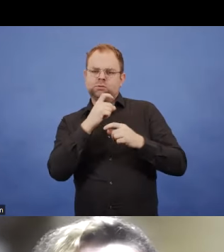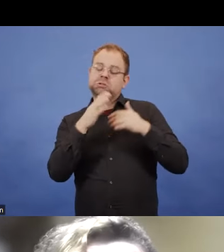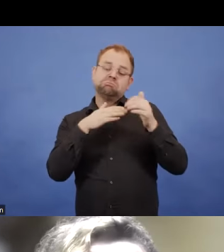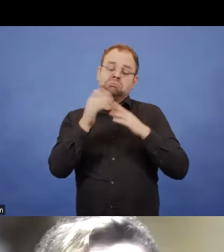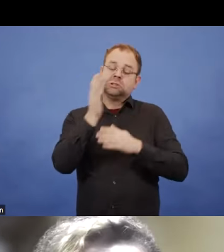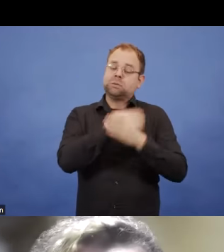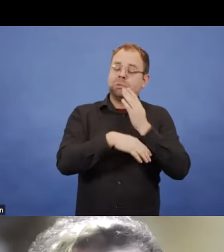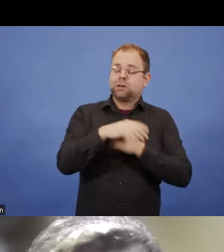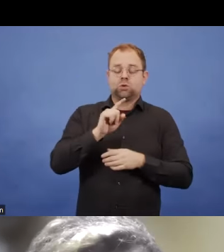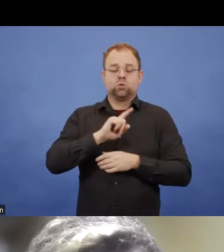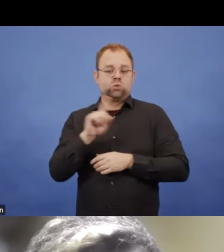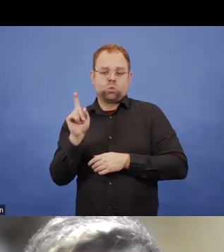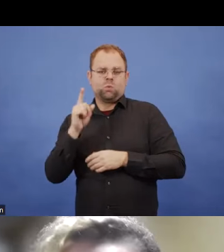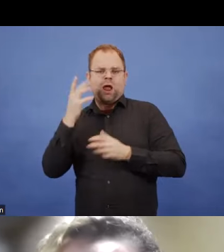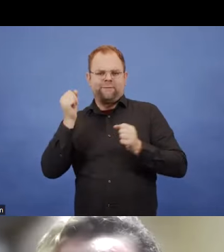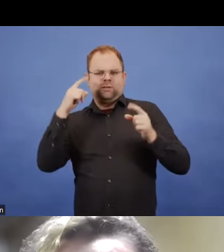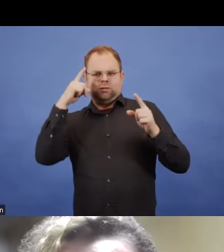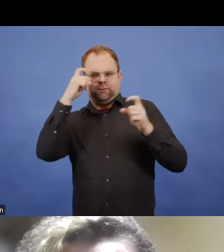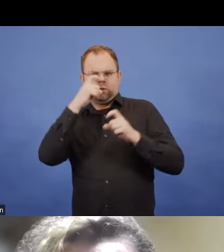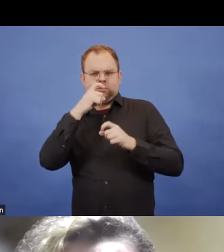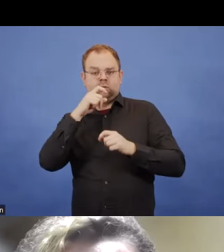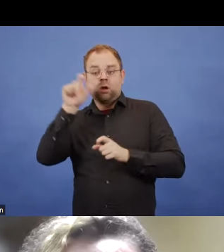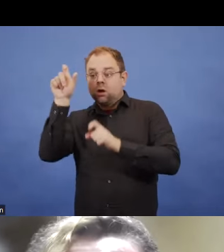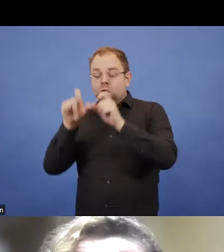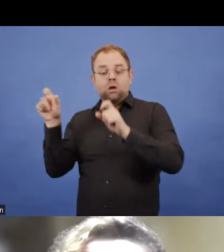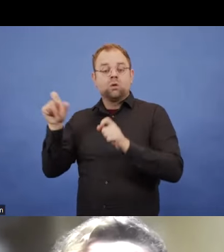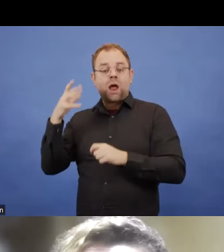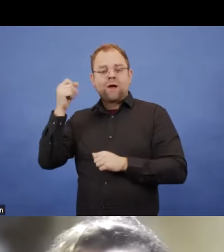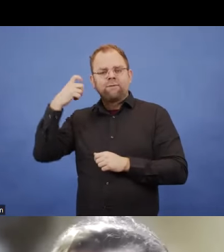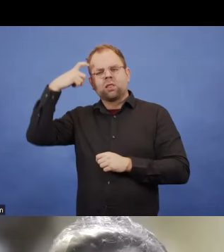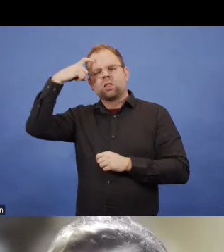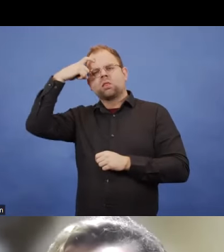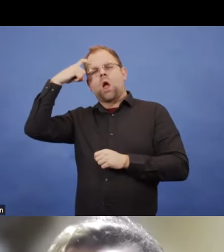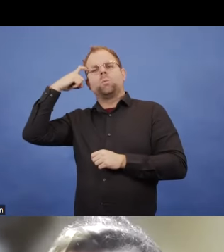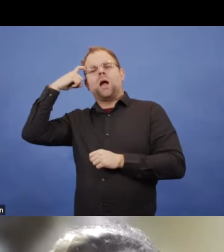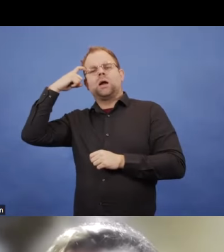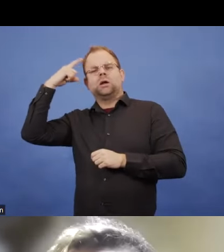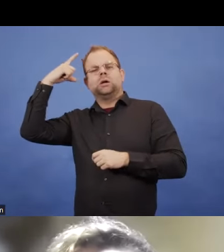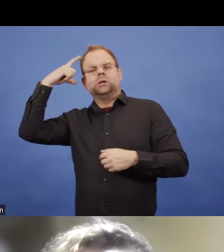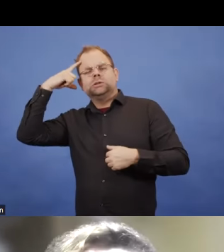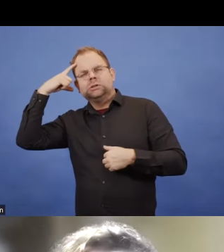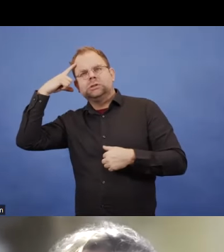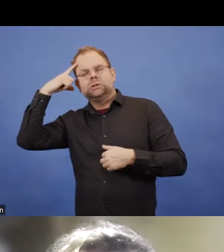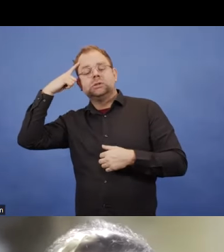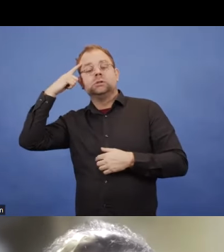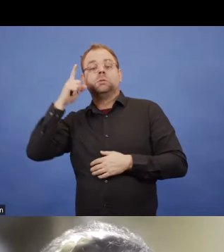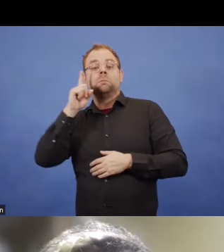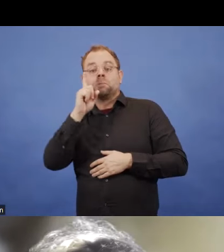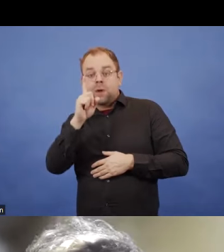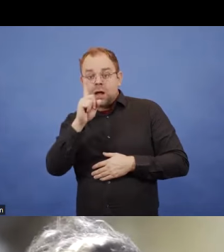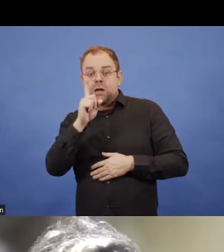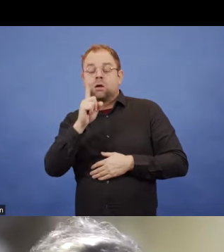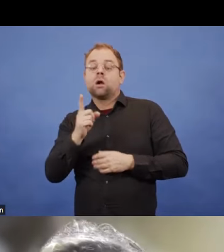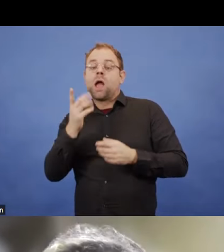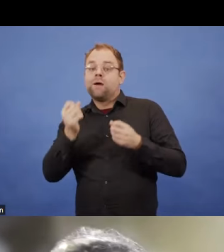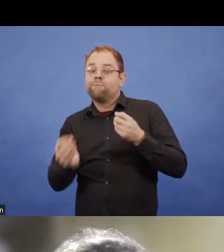disability, even more difficult, even more complicated. Of course, we rely also on written